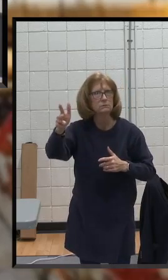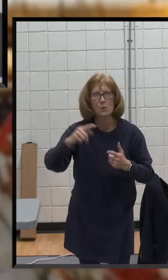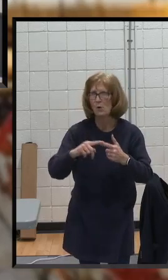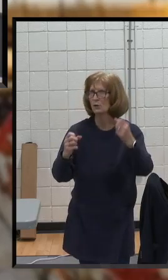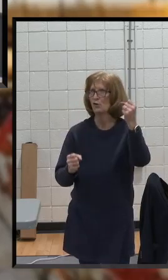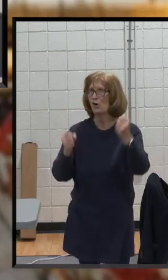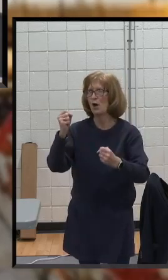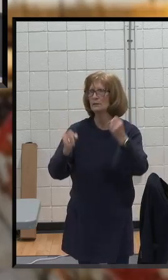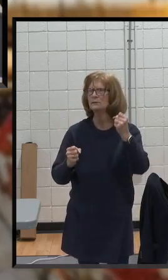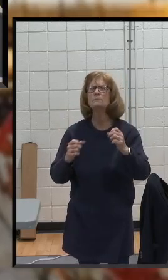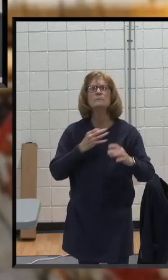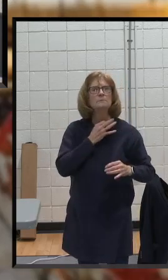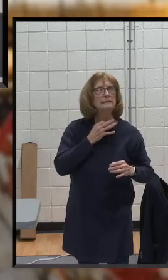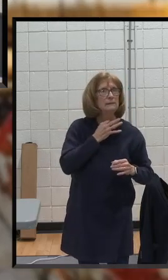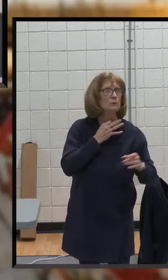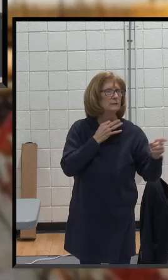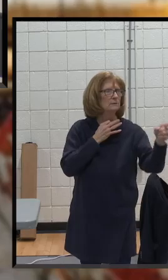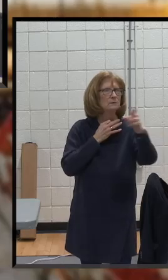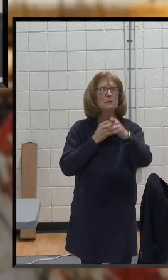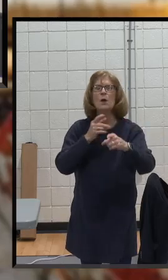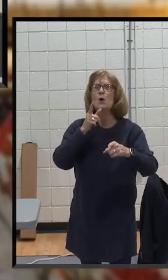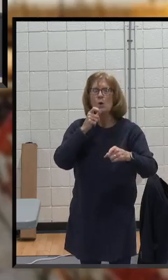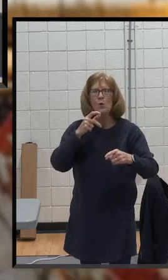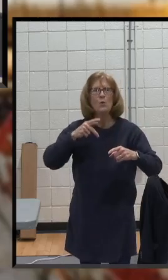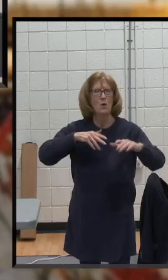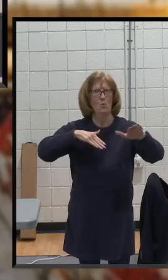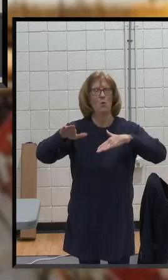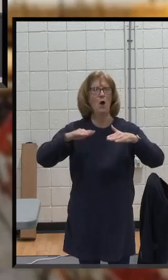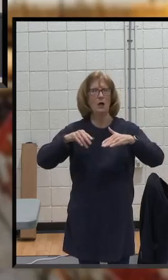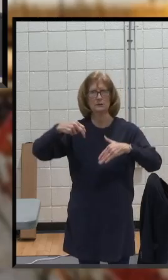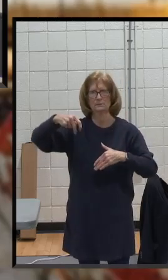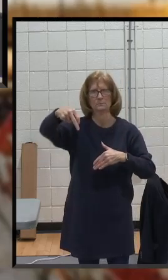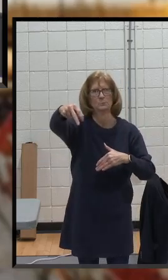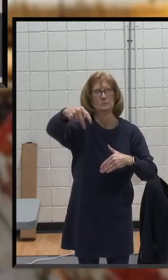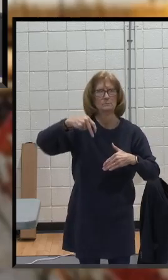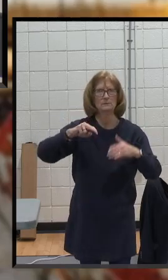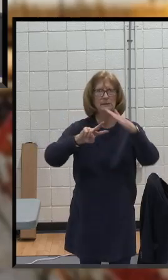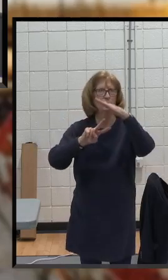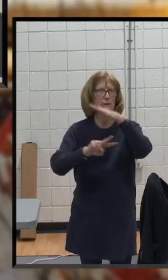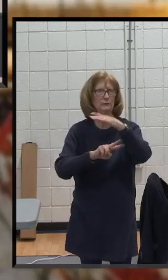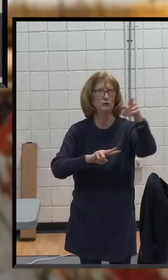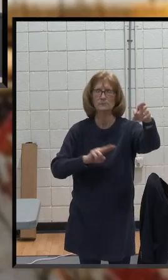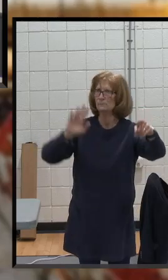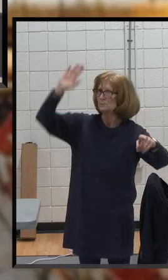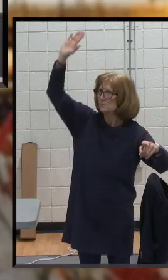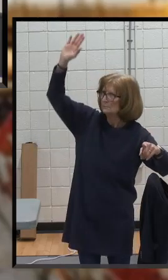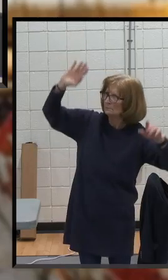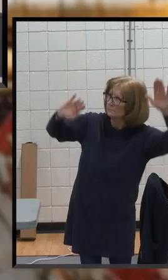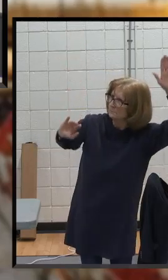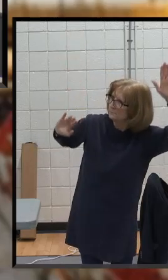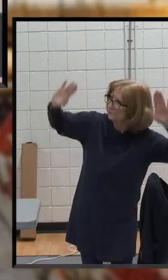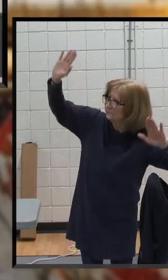as a show of hand, who here walks across the bridge on a regular basis?